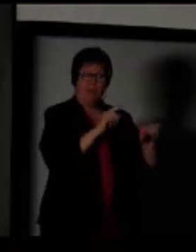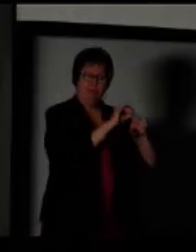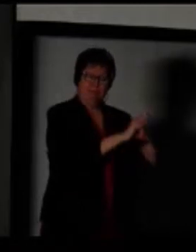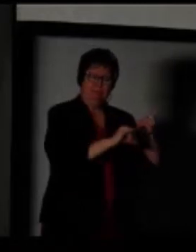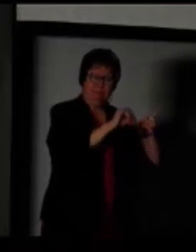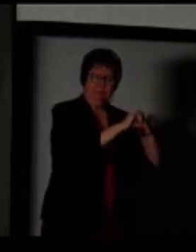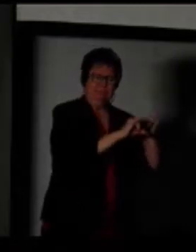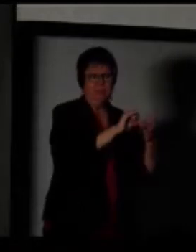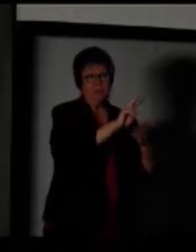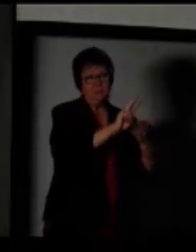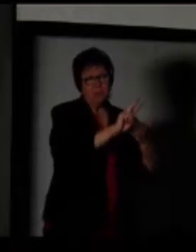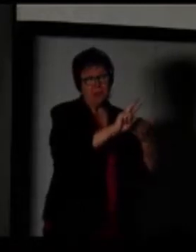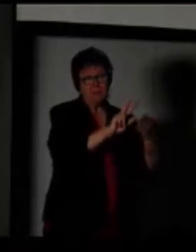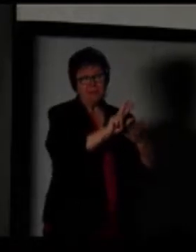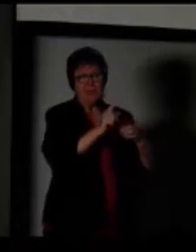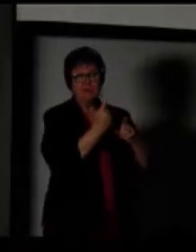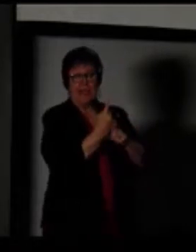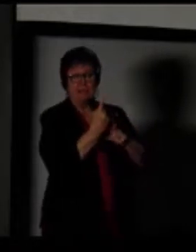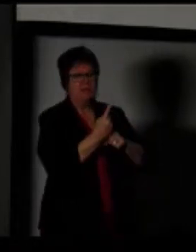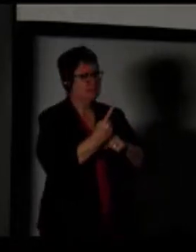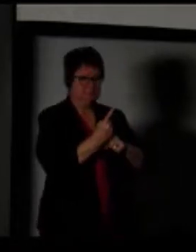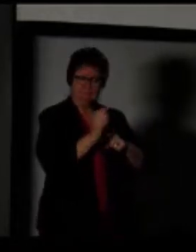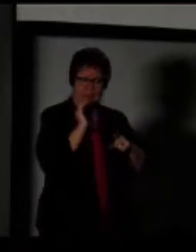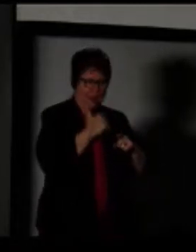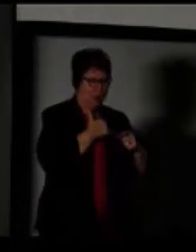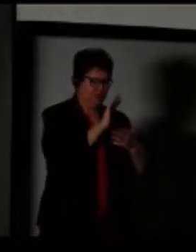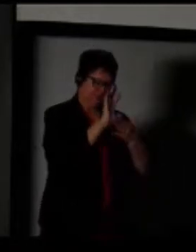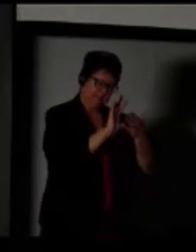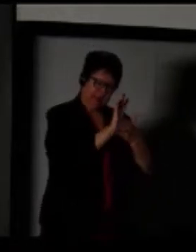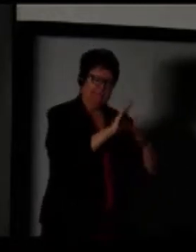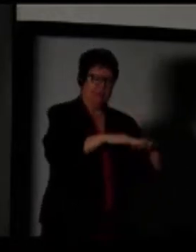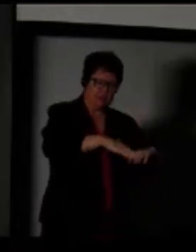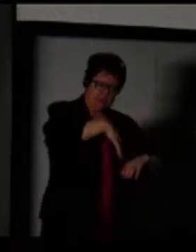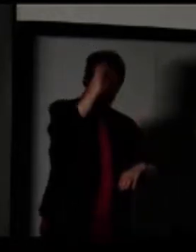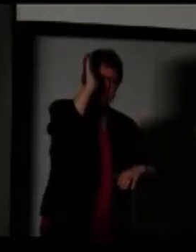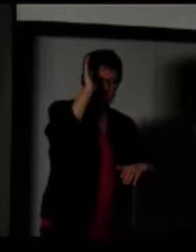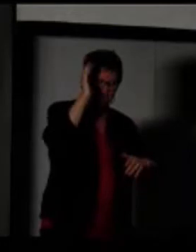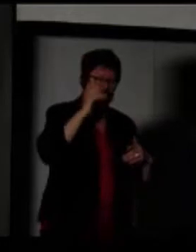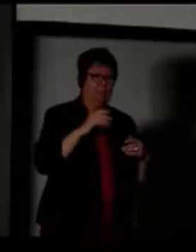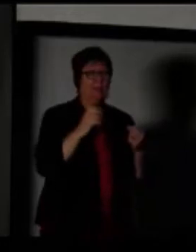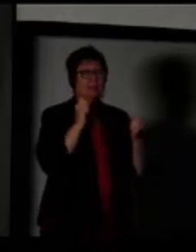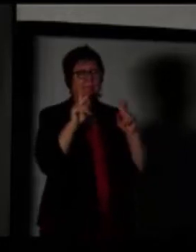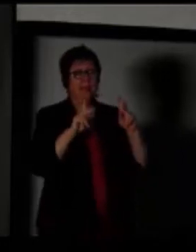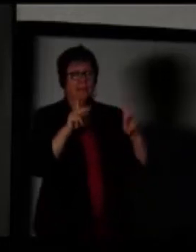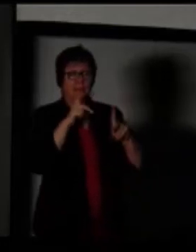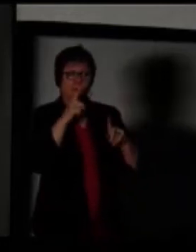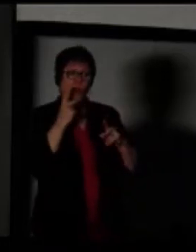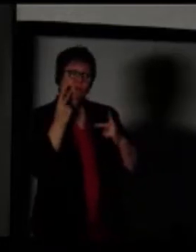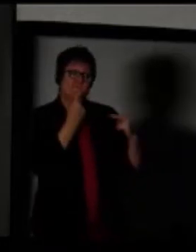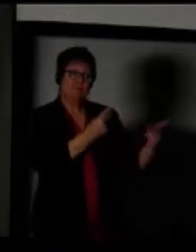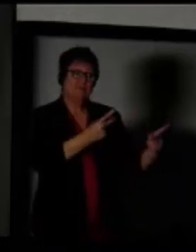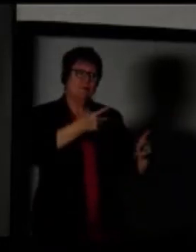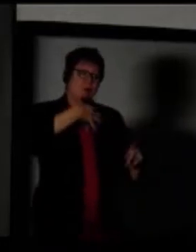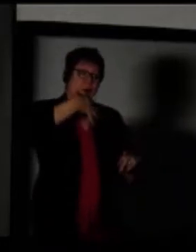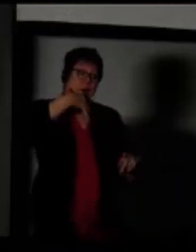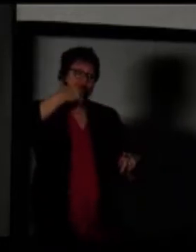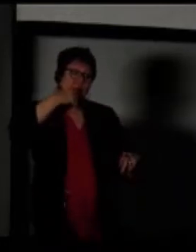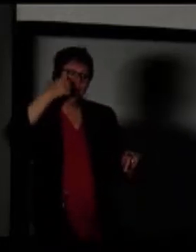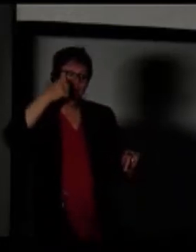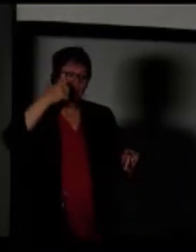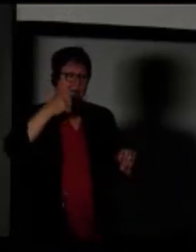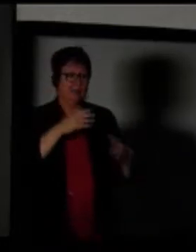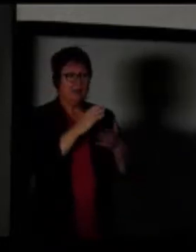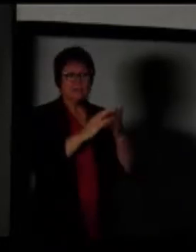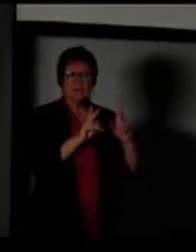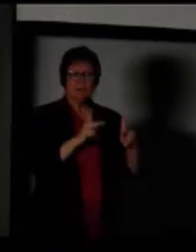our museum and they stay 5 hours or more. Many of the people who visit are elderly. Some of them say they have to visit the